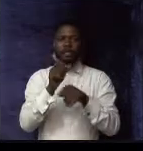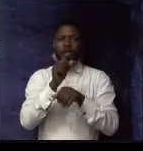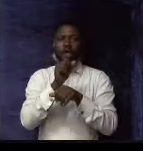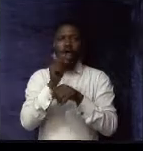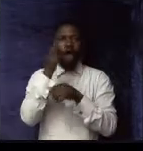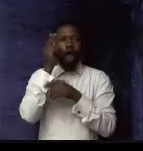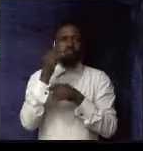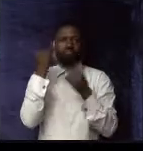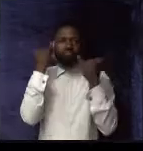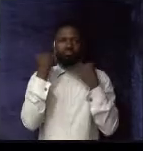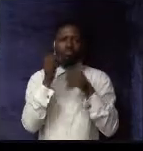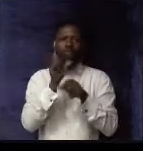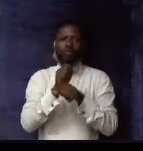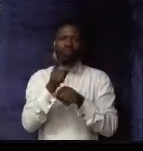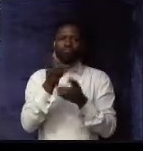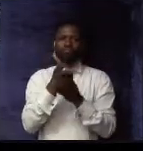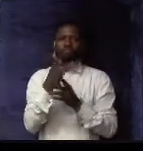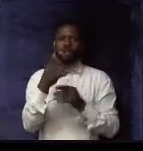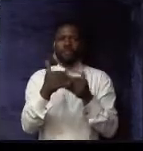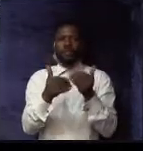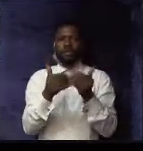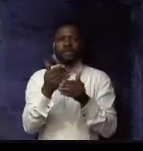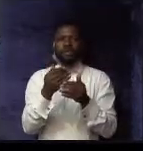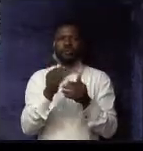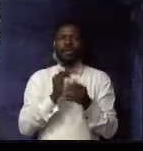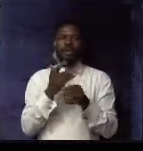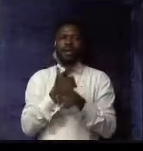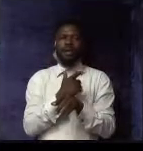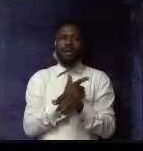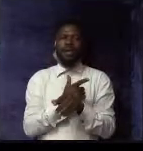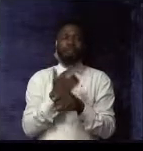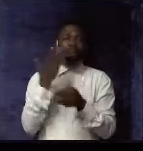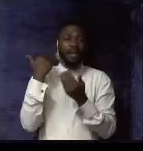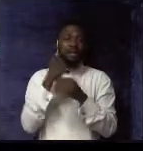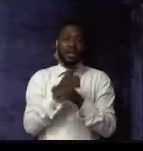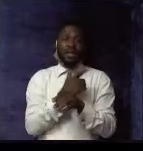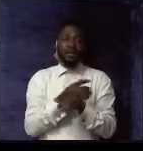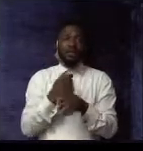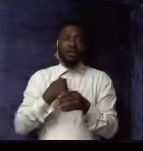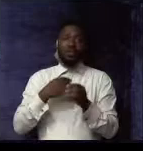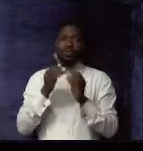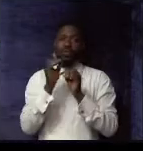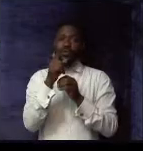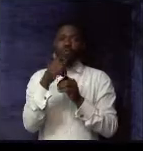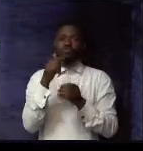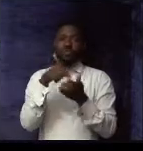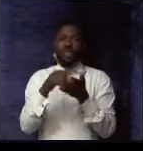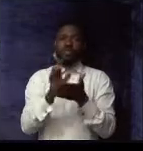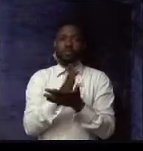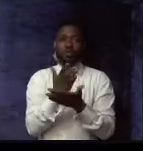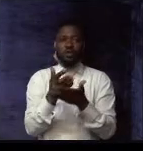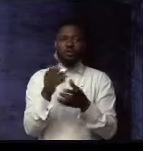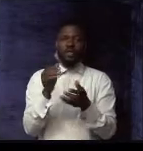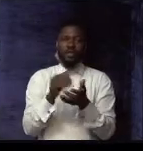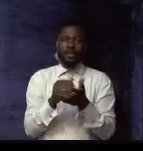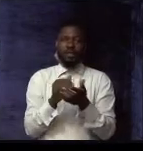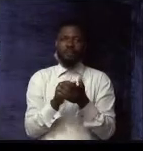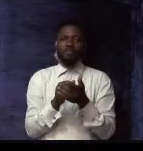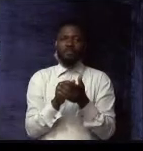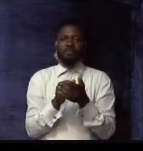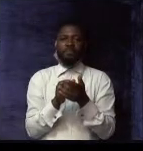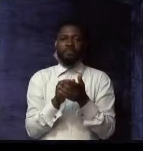as Uncle Agbaje walks you through the processes. Now, in our last lesson, we taught you this song. Let's sing it